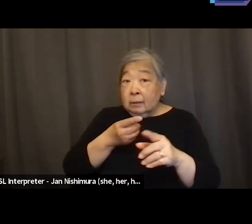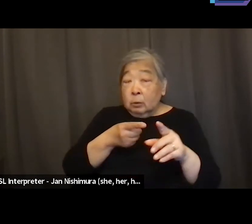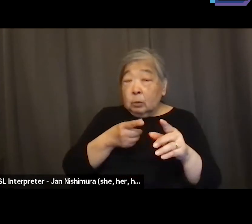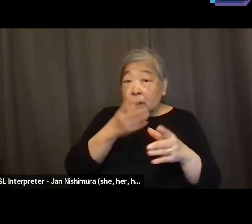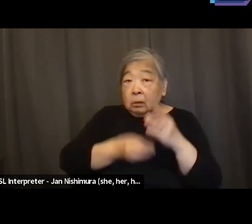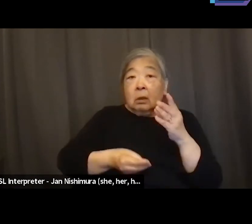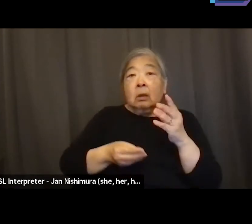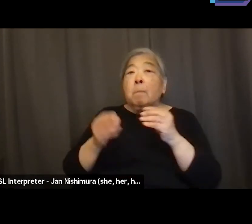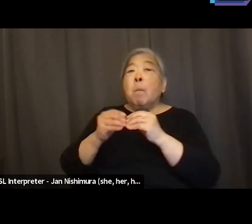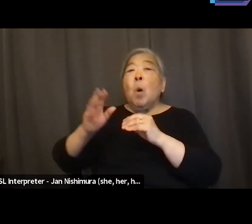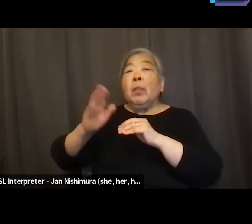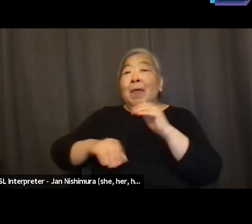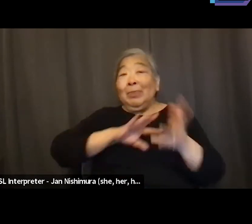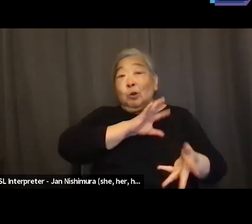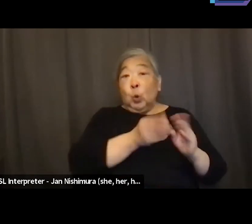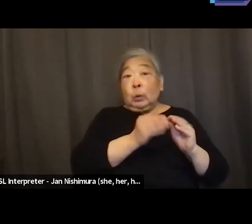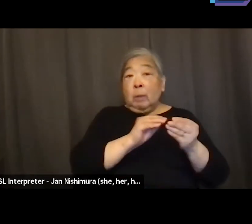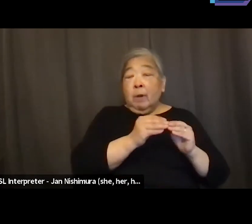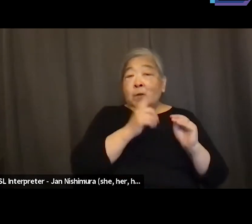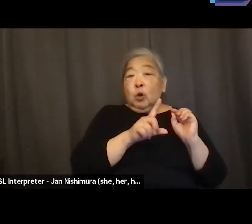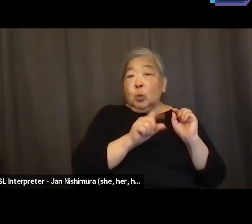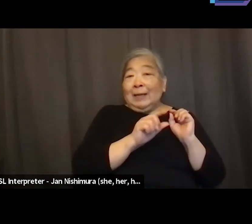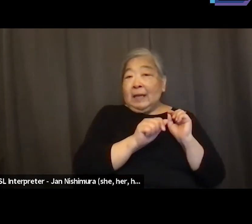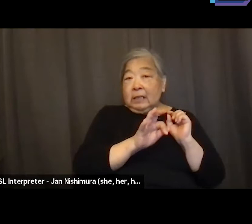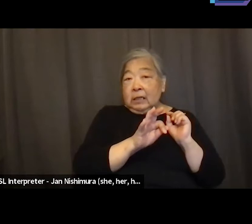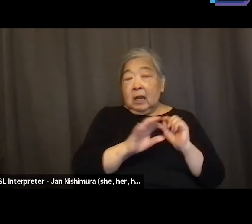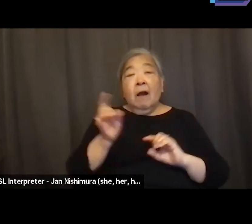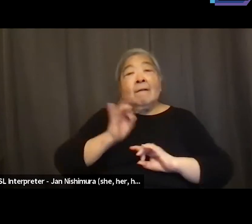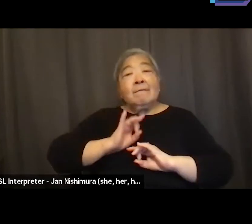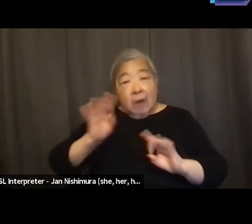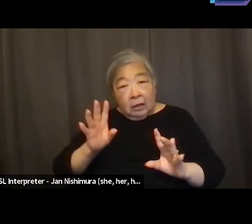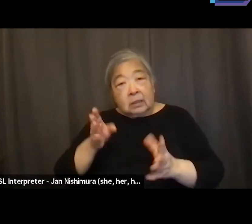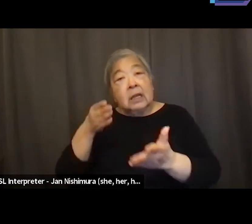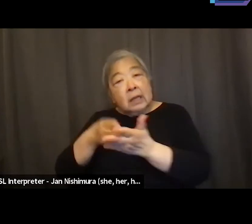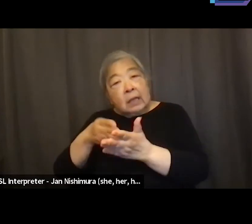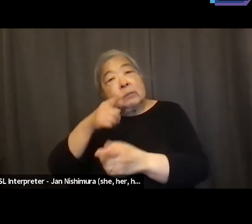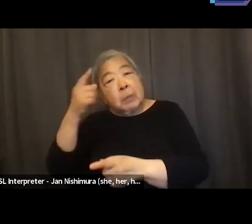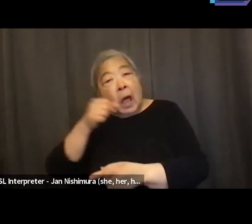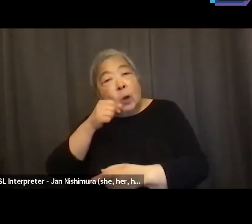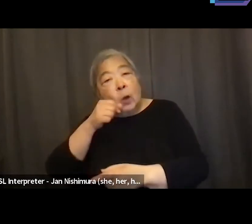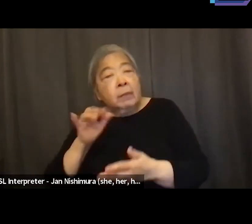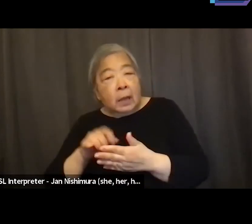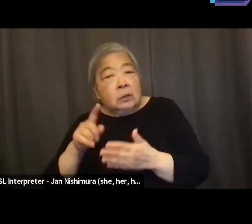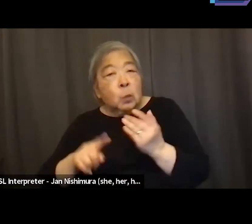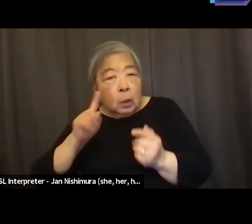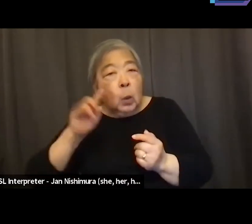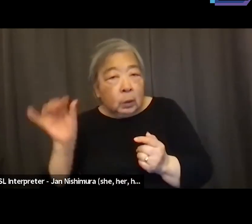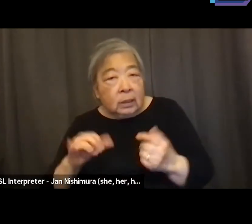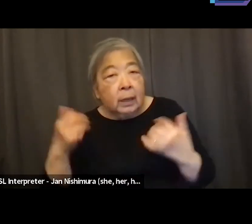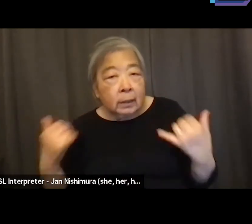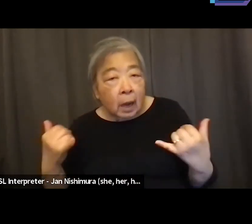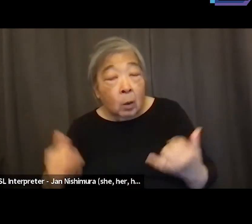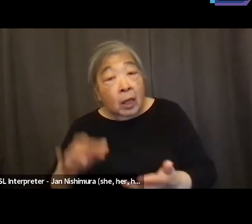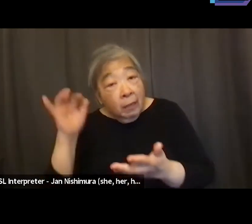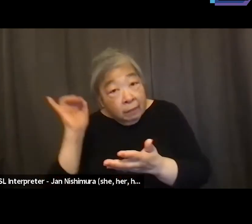for 2019. This is what violence against Black women looks like in the 21st century. This is